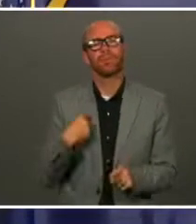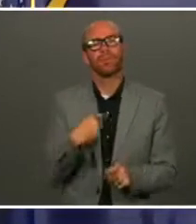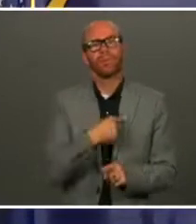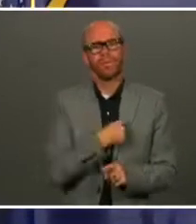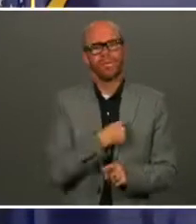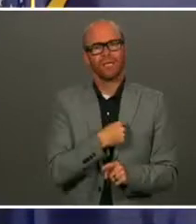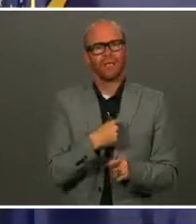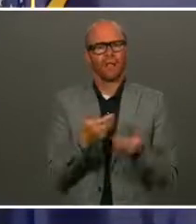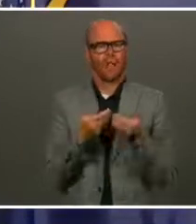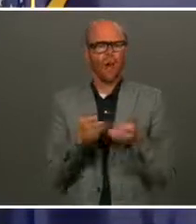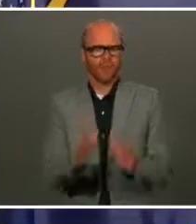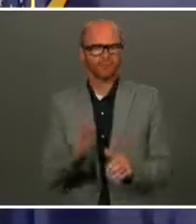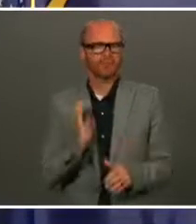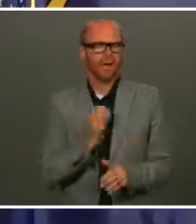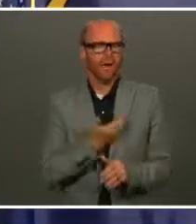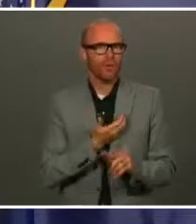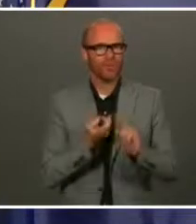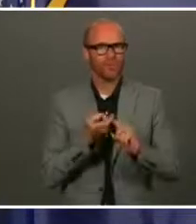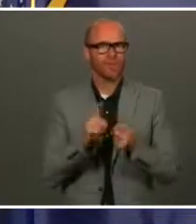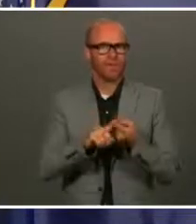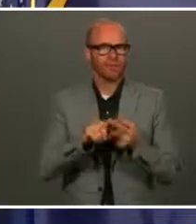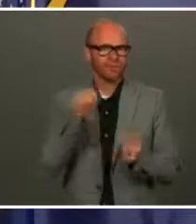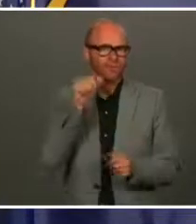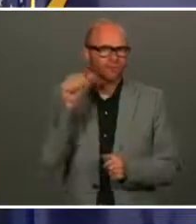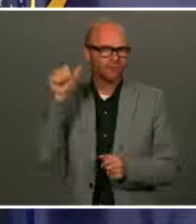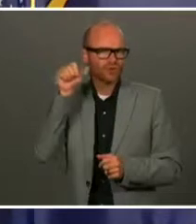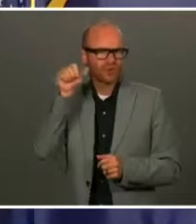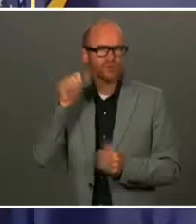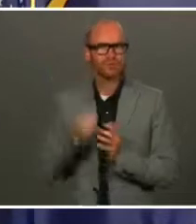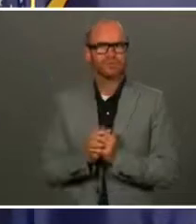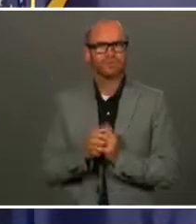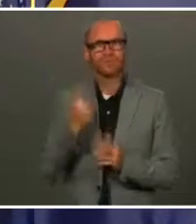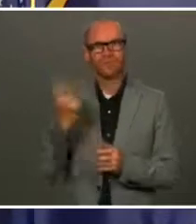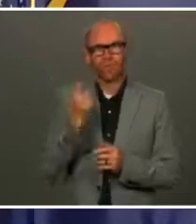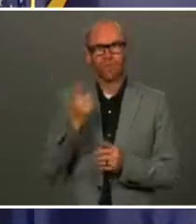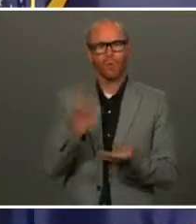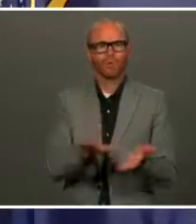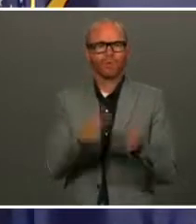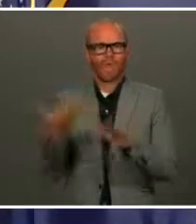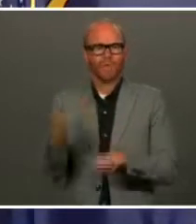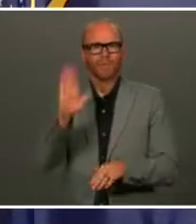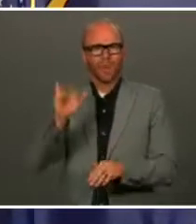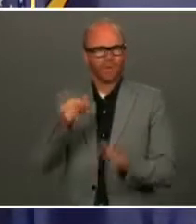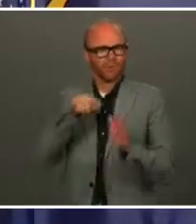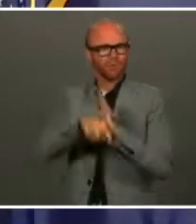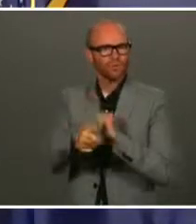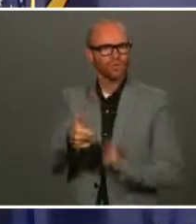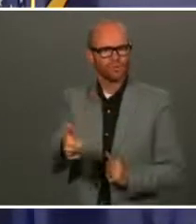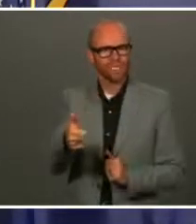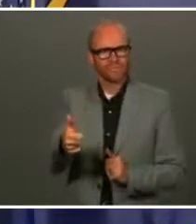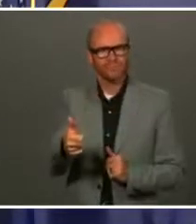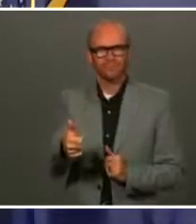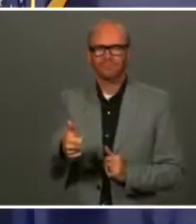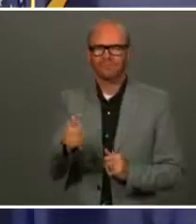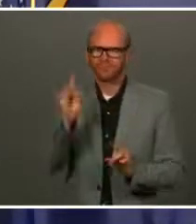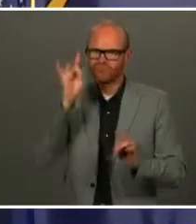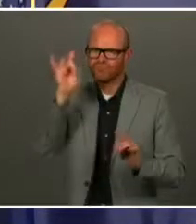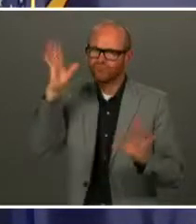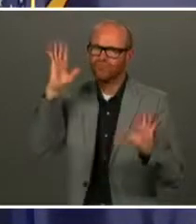We lost a friend yesterday, someone who died by suicide unexpectedly and